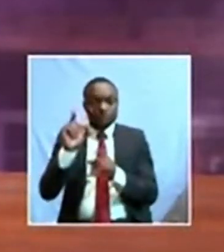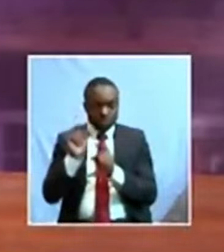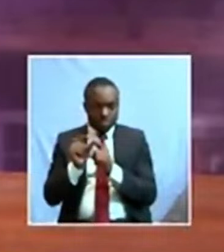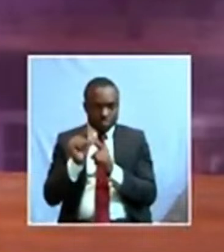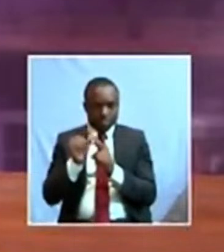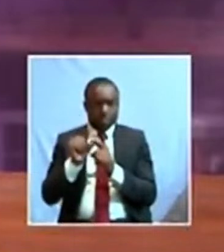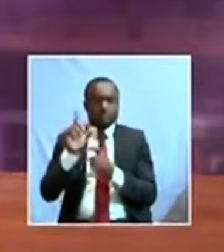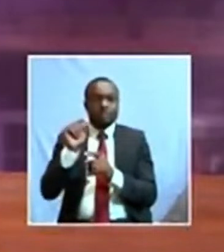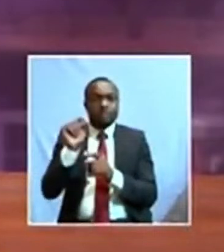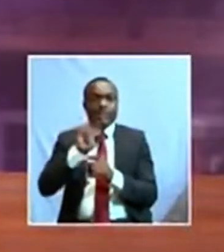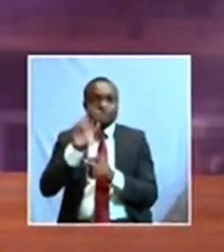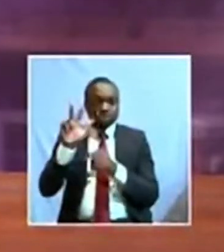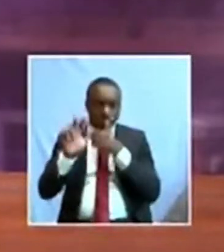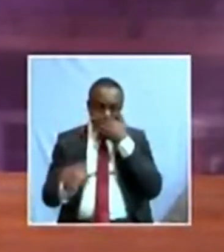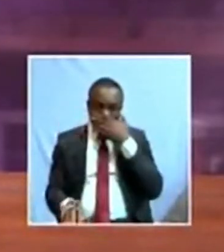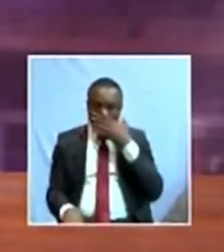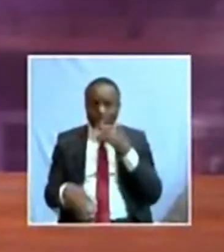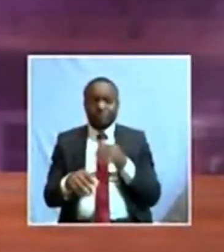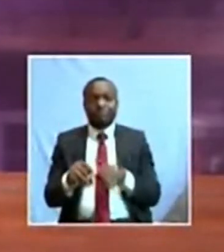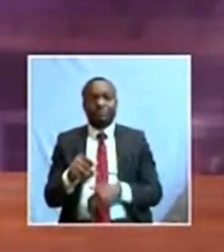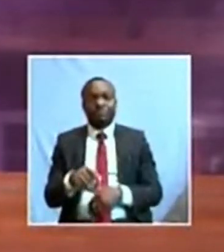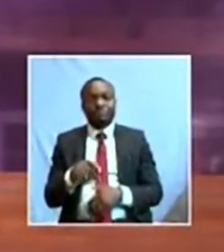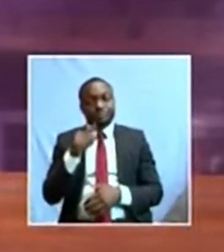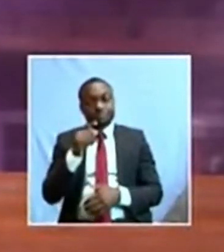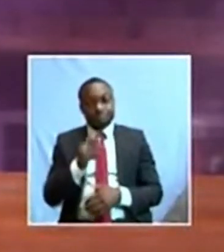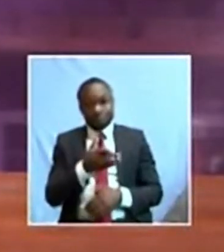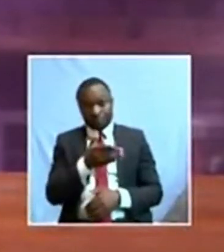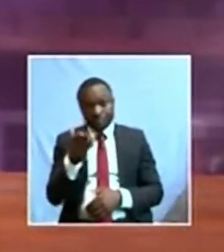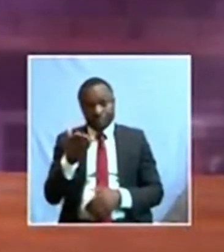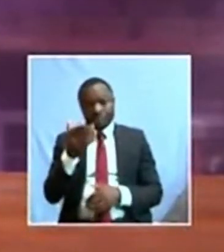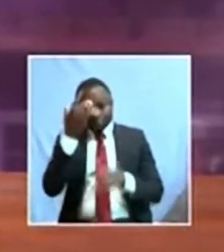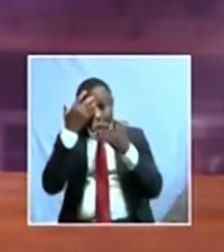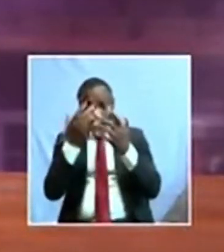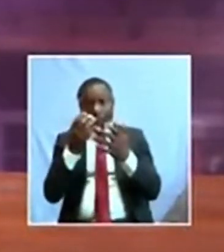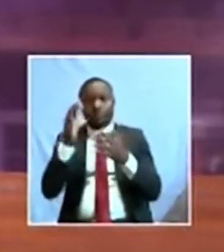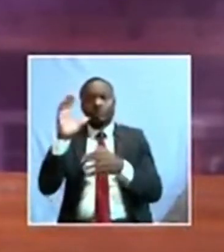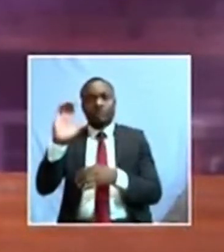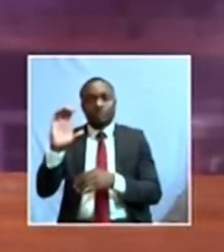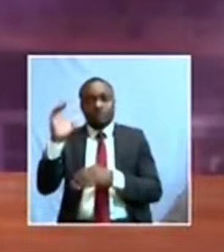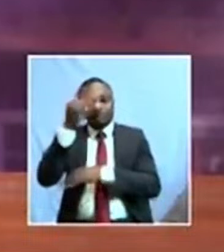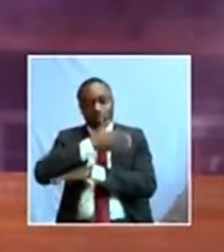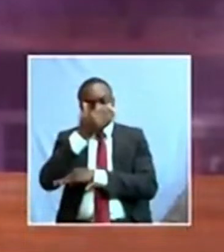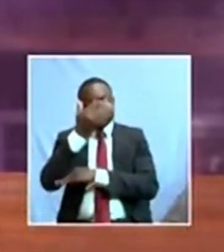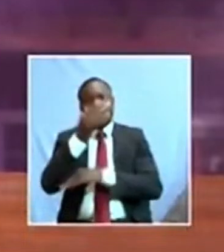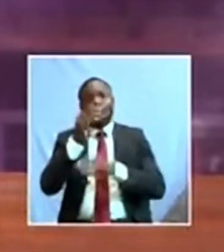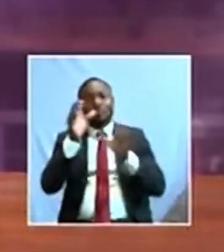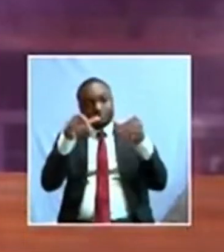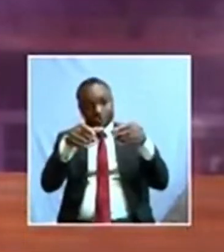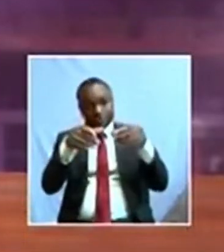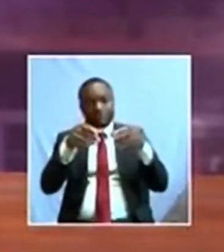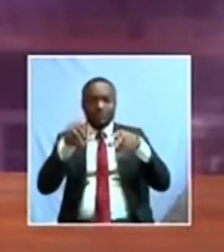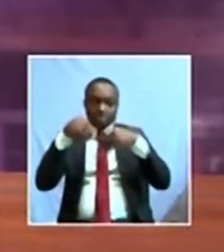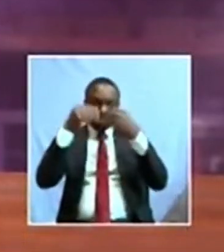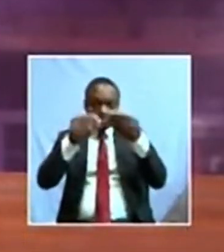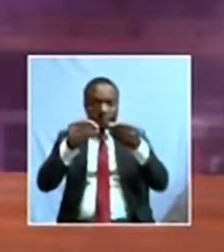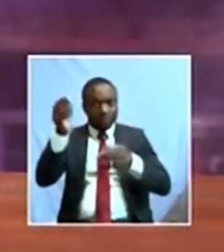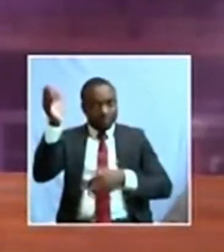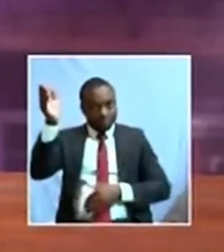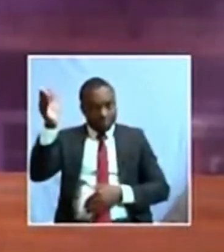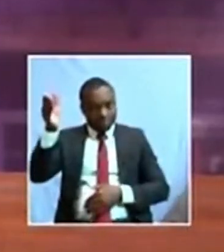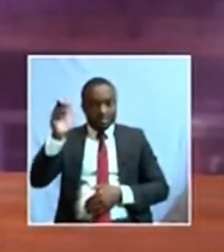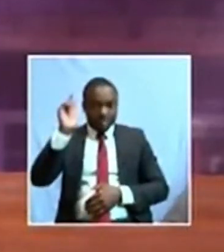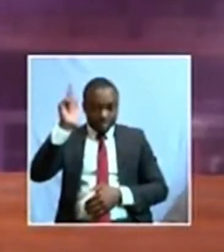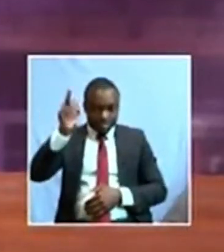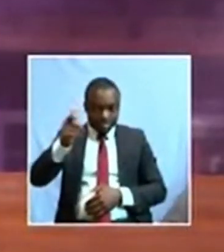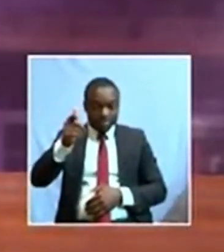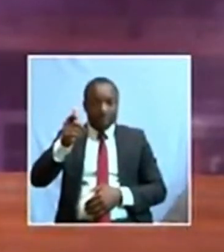December 2023. Still to come, we expect Chirundu Town Council to make its submissions, and